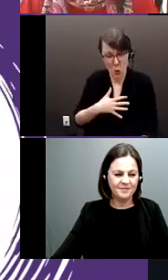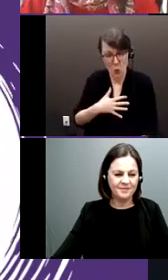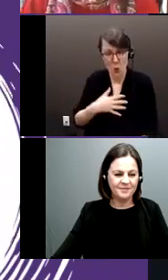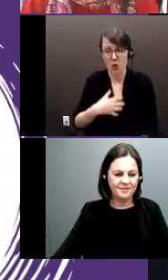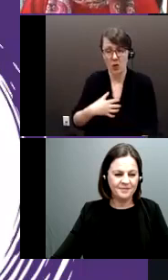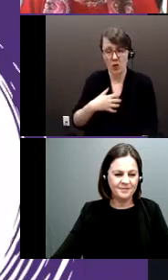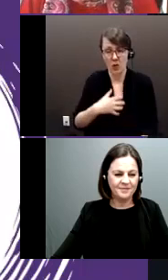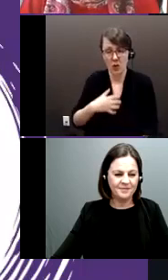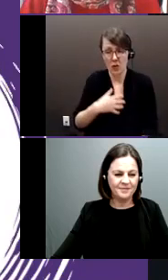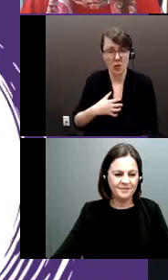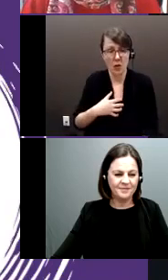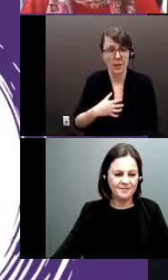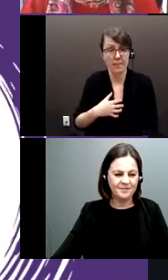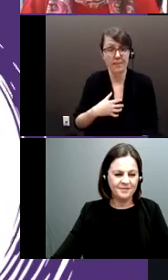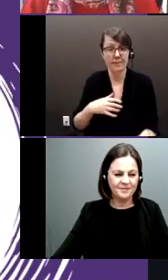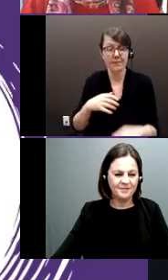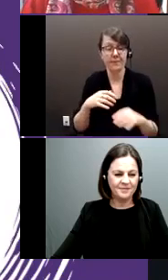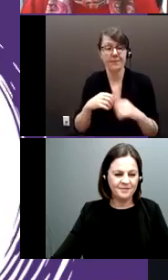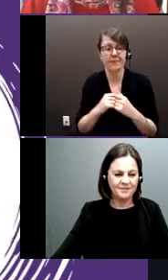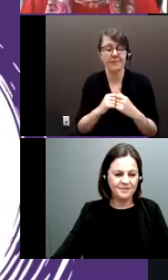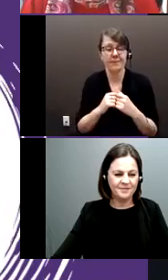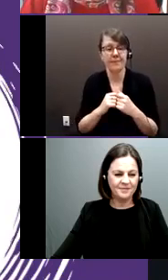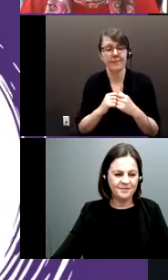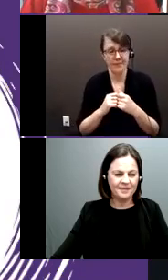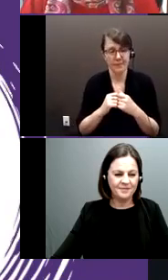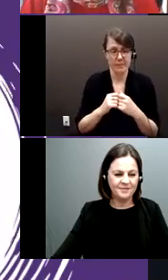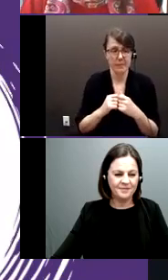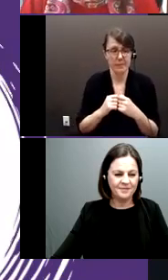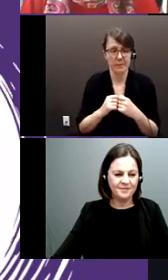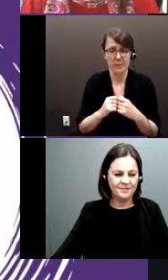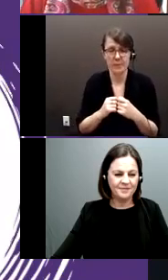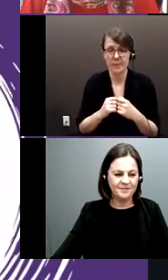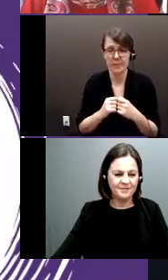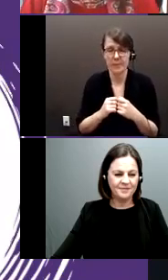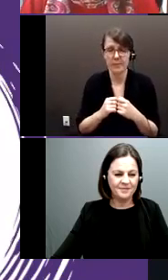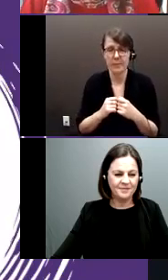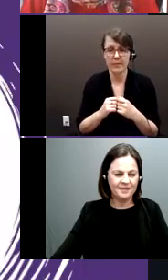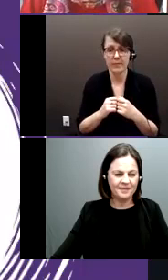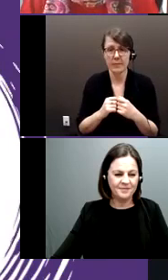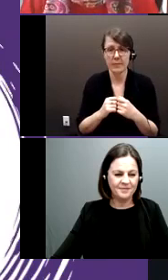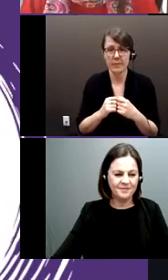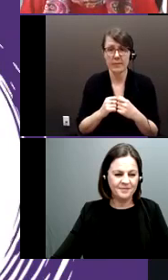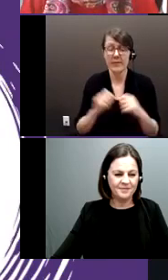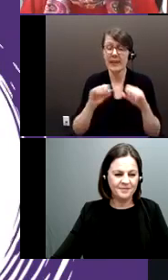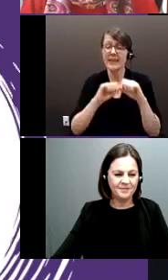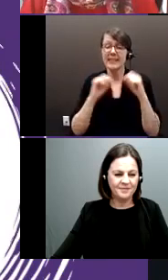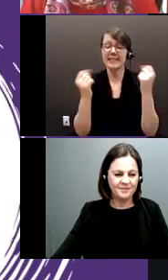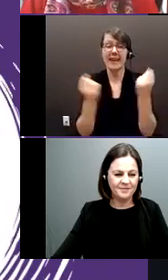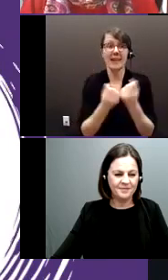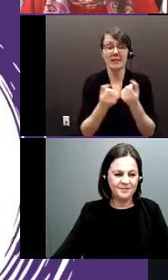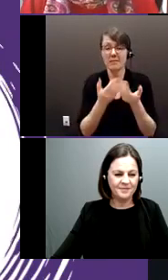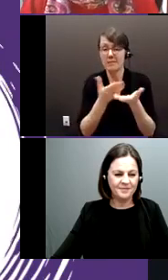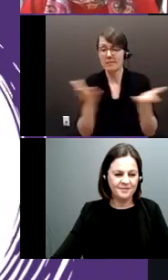don't like to think as a society that the very place that should be taking